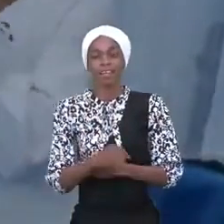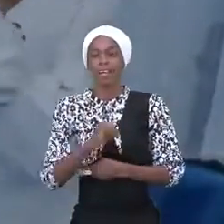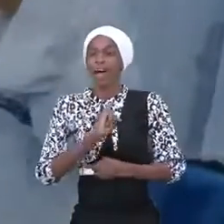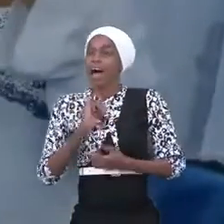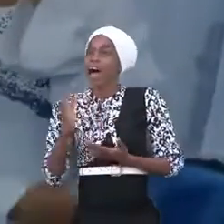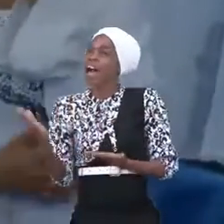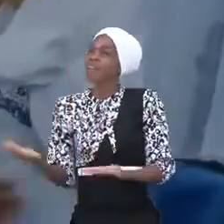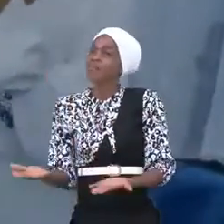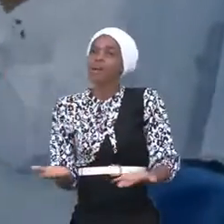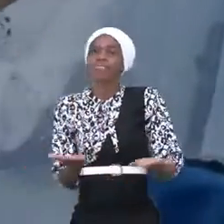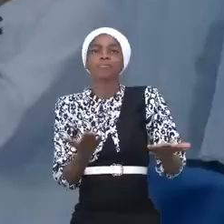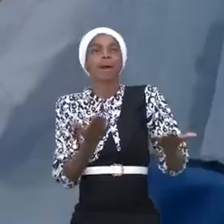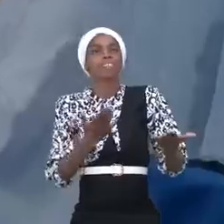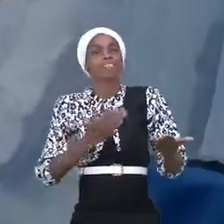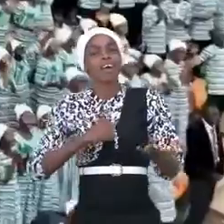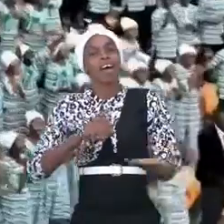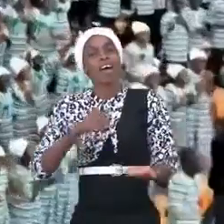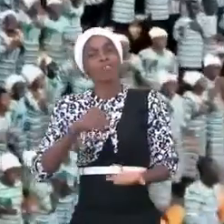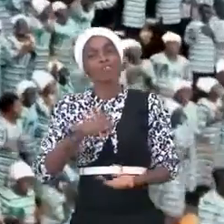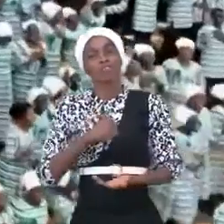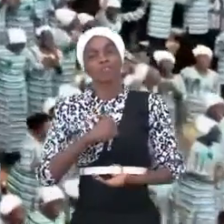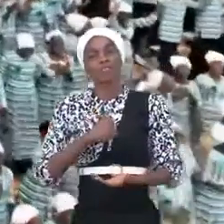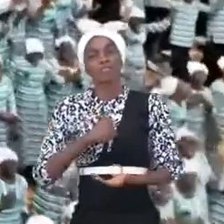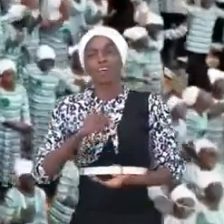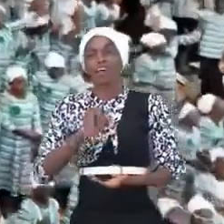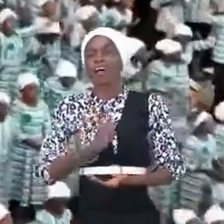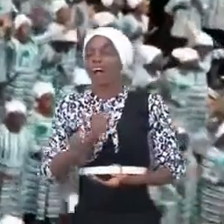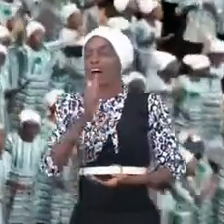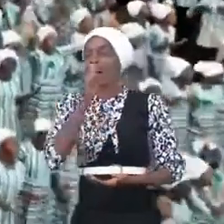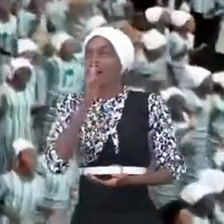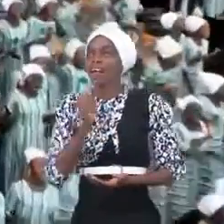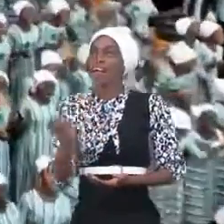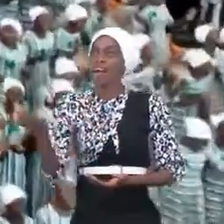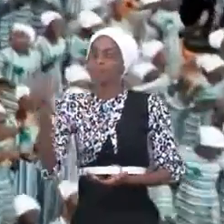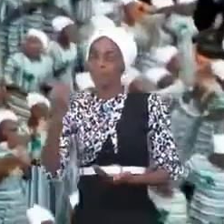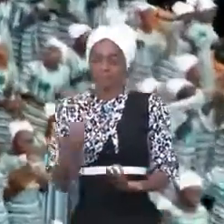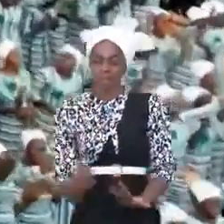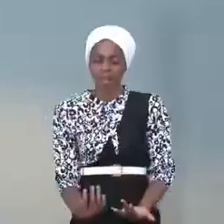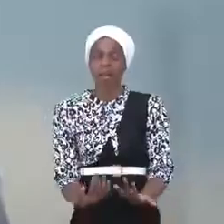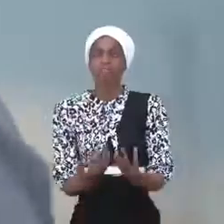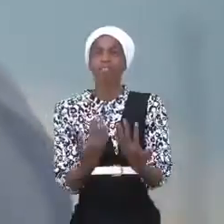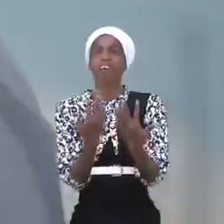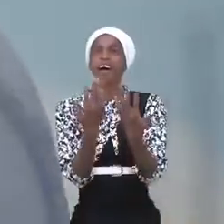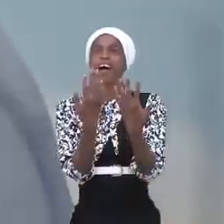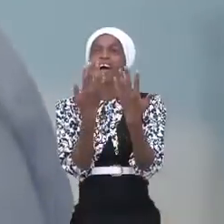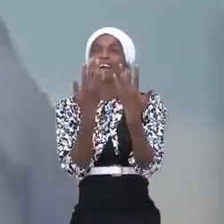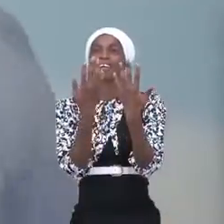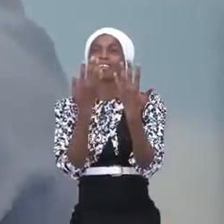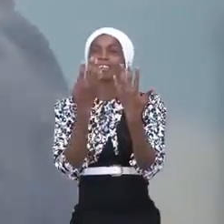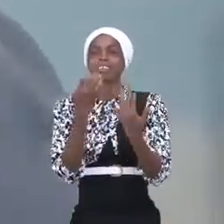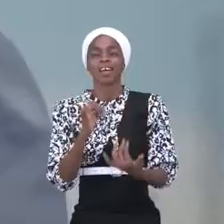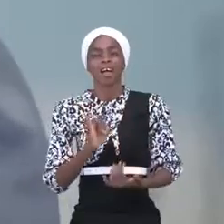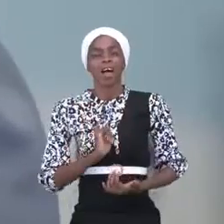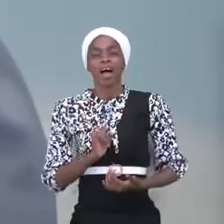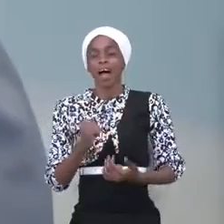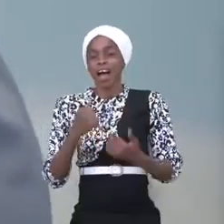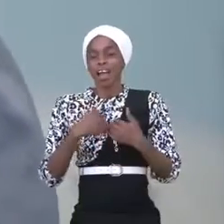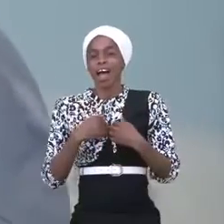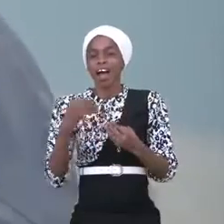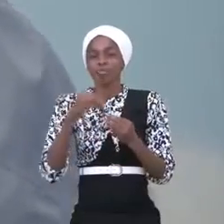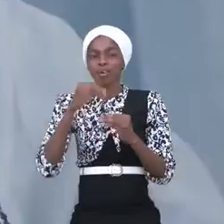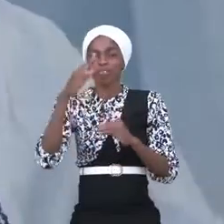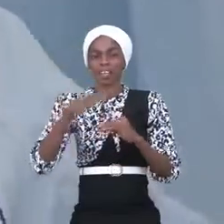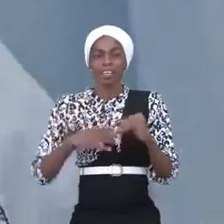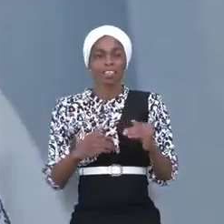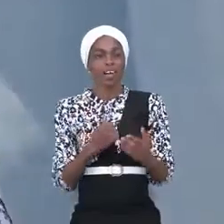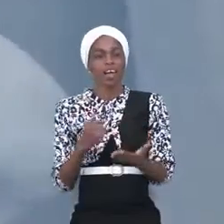brought myself. I am the sacrifice. I am more than a